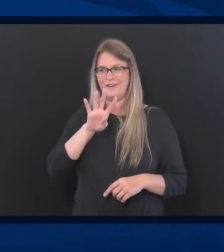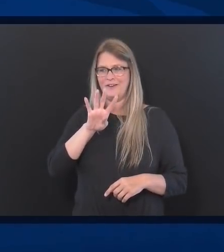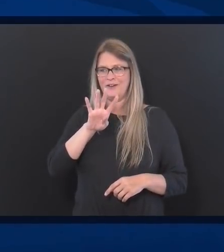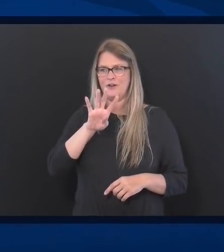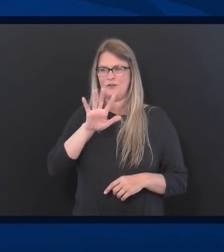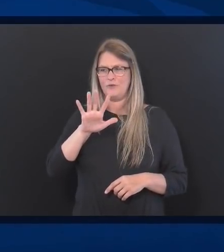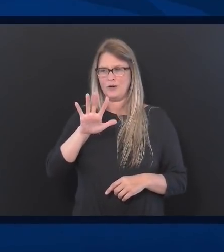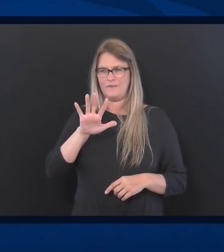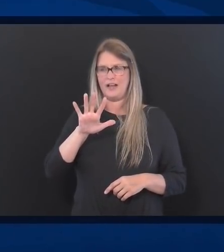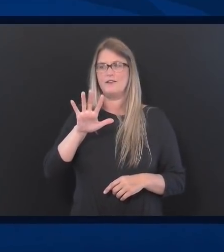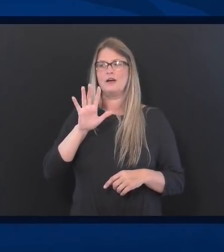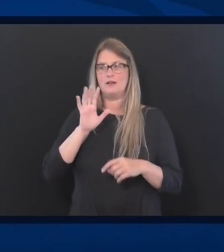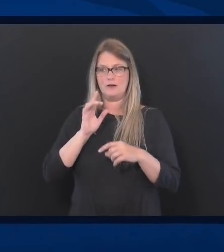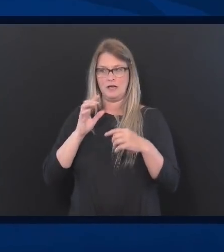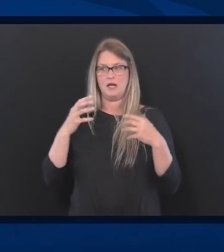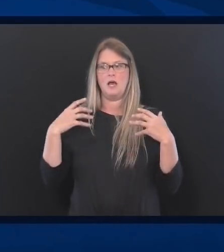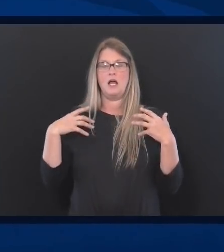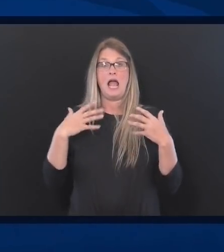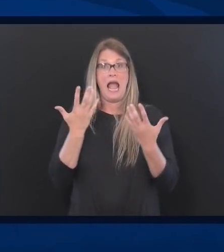people recovered?